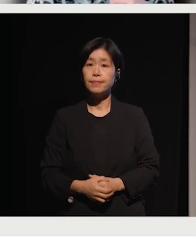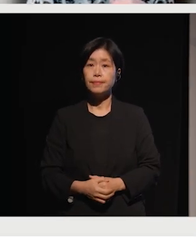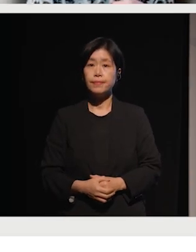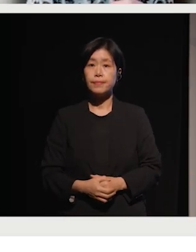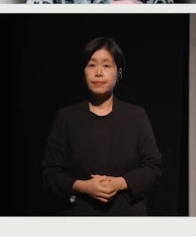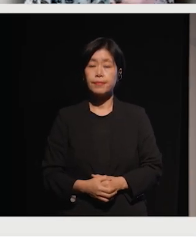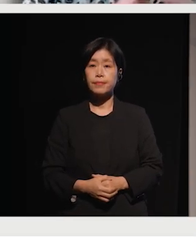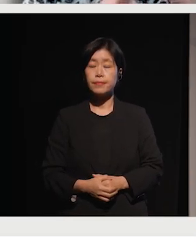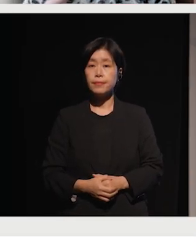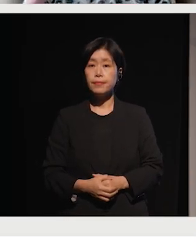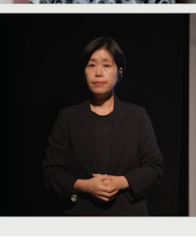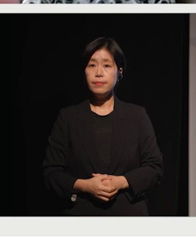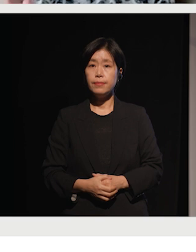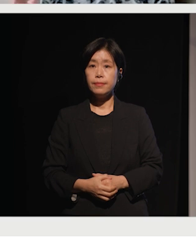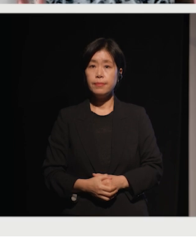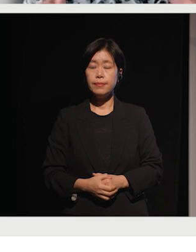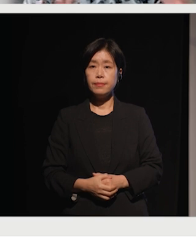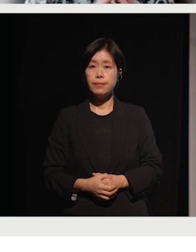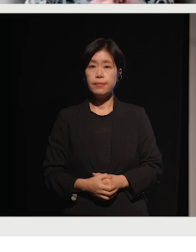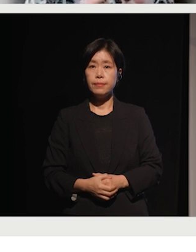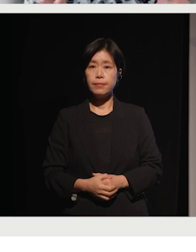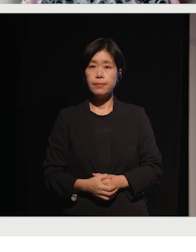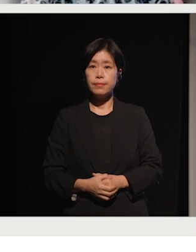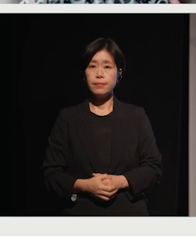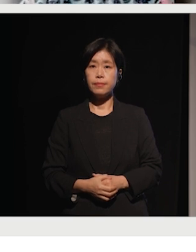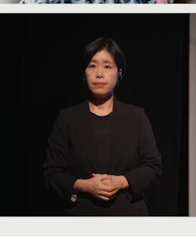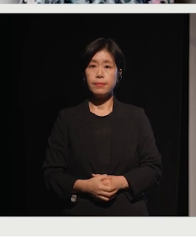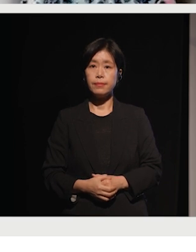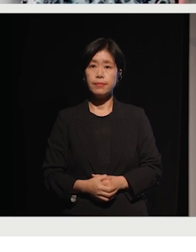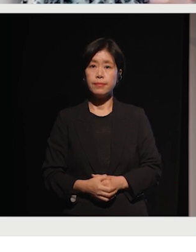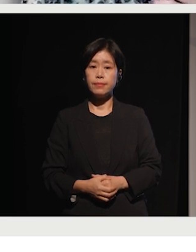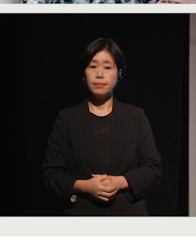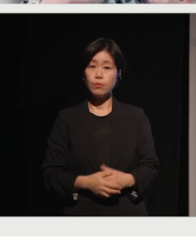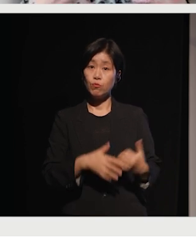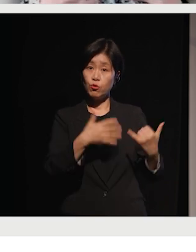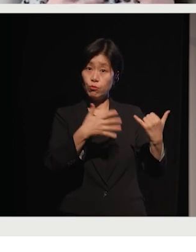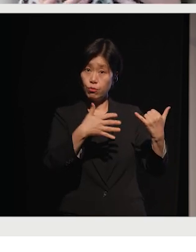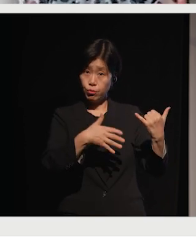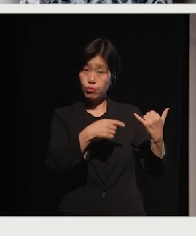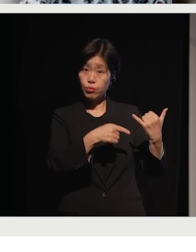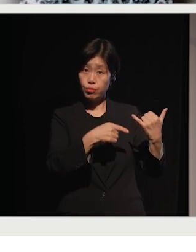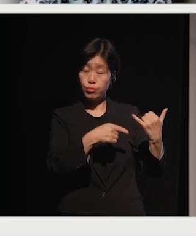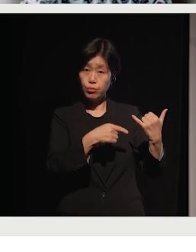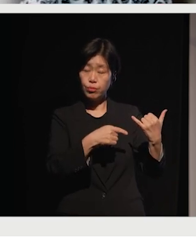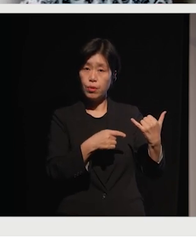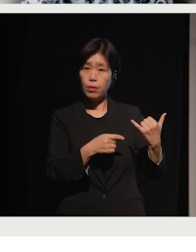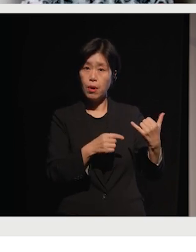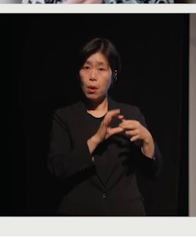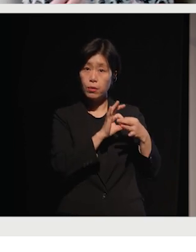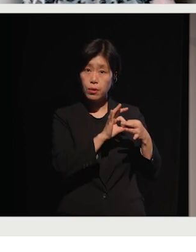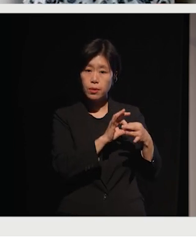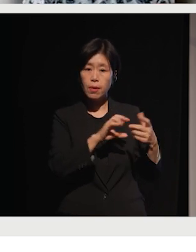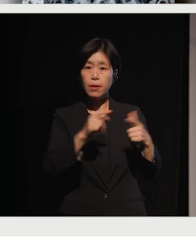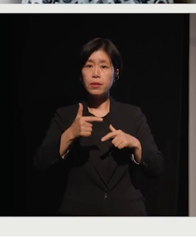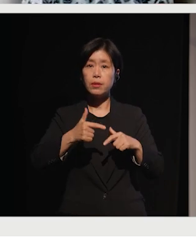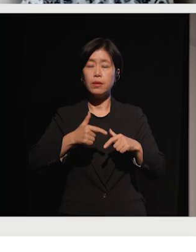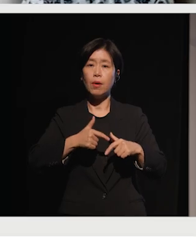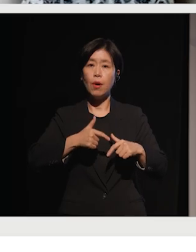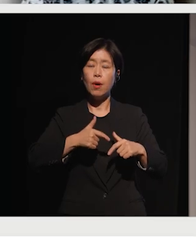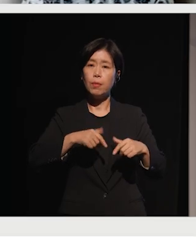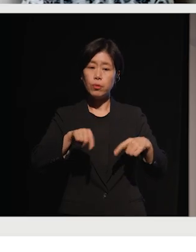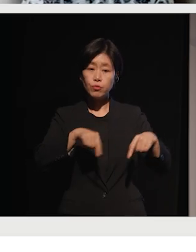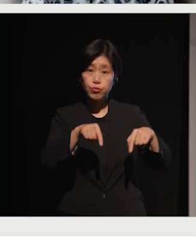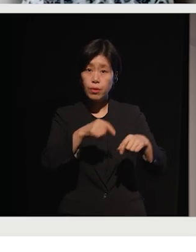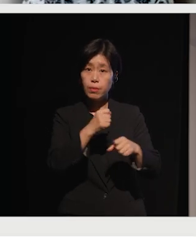they're creating a set of instructional videos that are going to live on their YouTube channel, we expect that